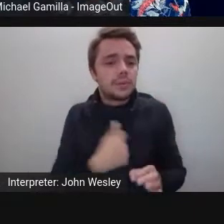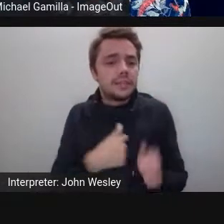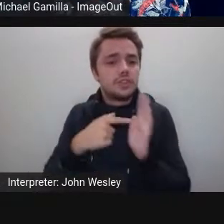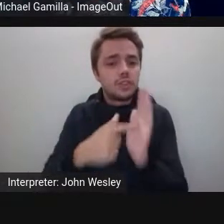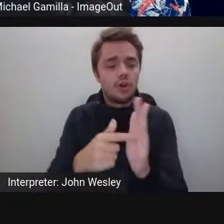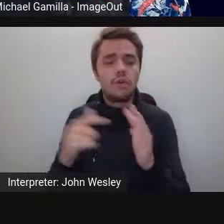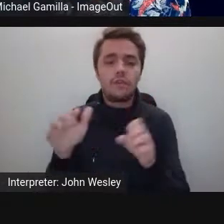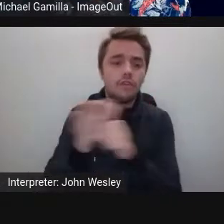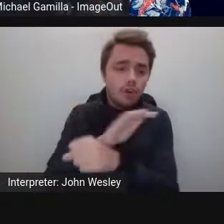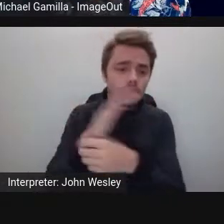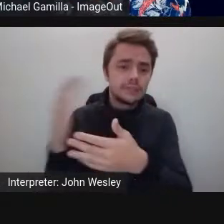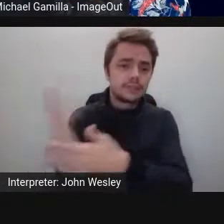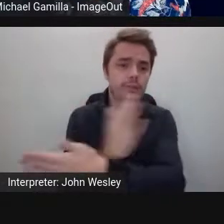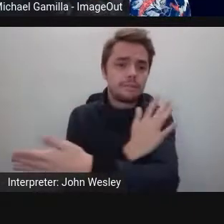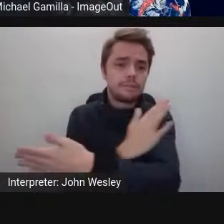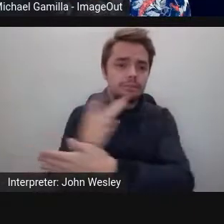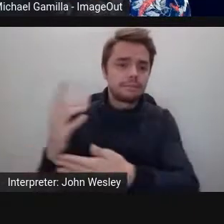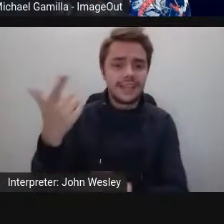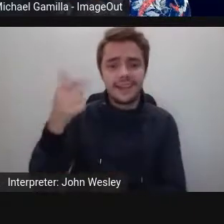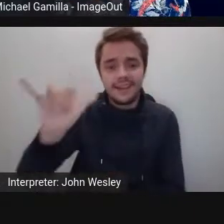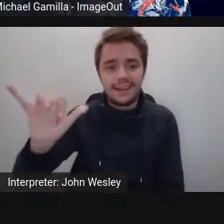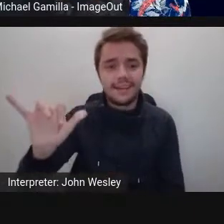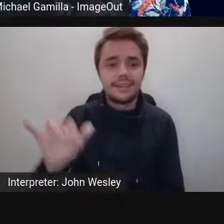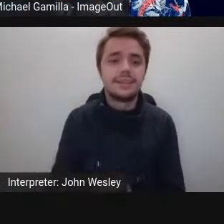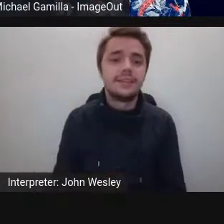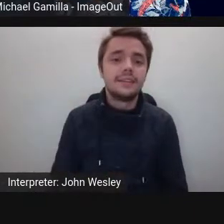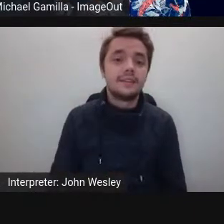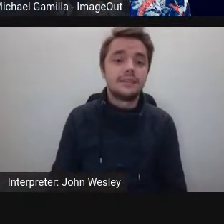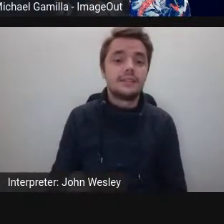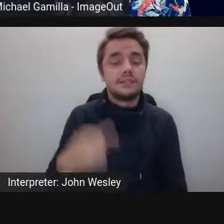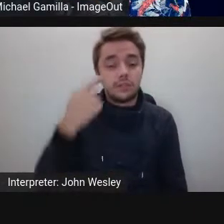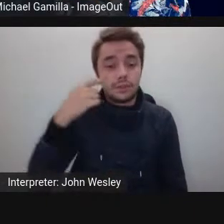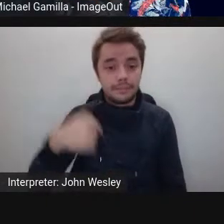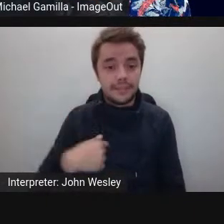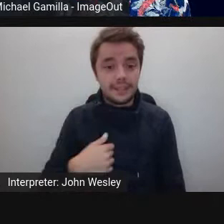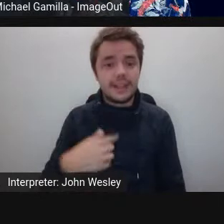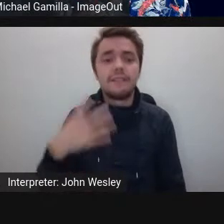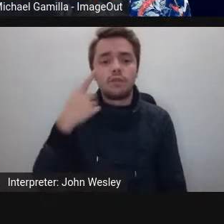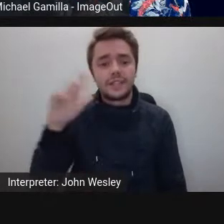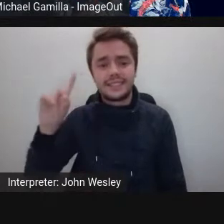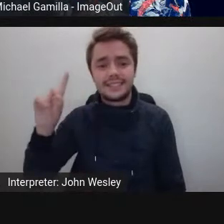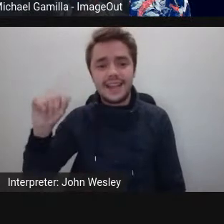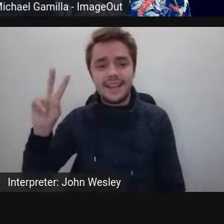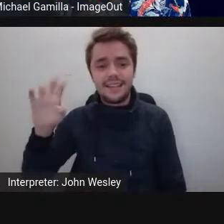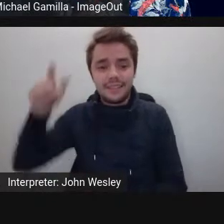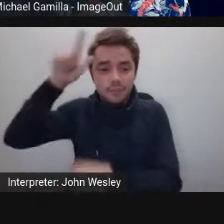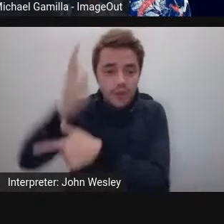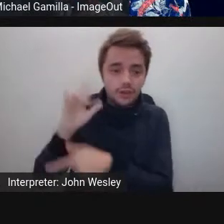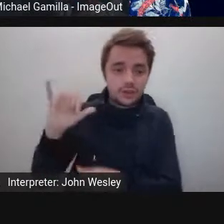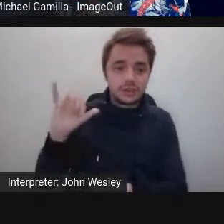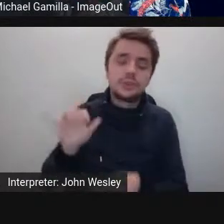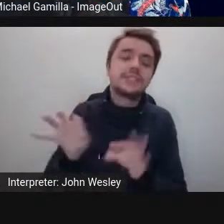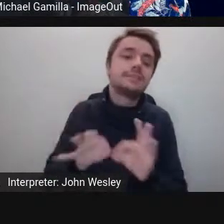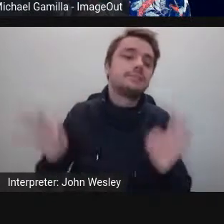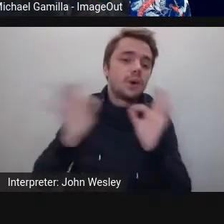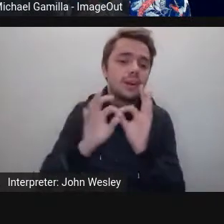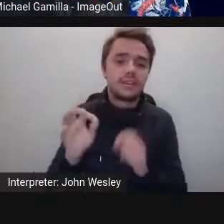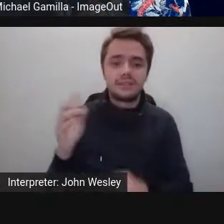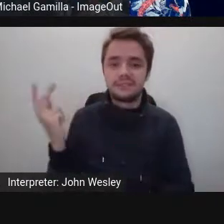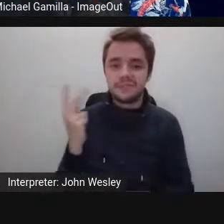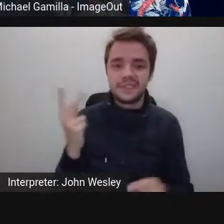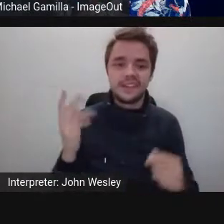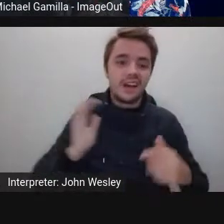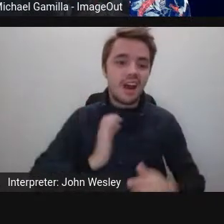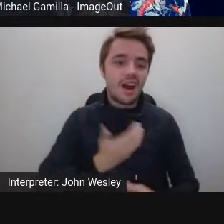of gayness. And that for me, and I know for Dave, was really important, that our vision was